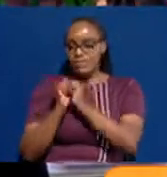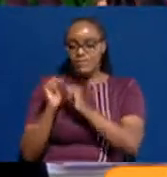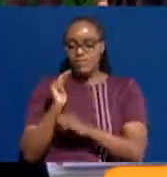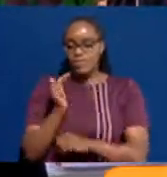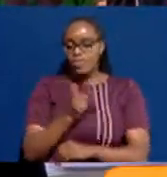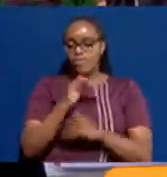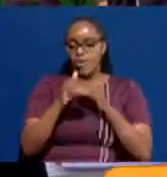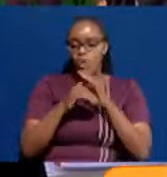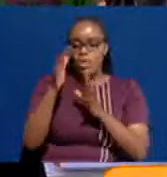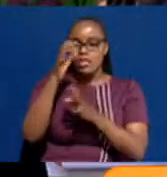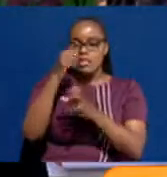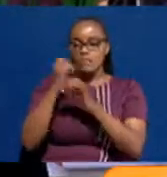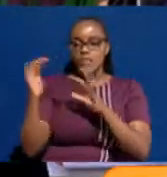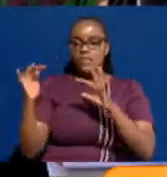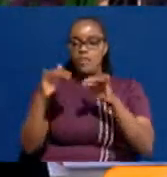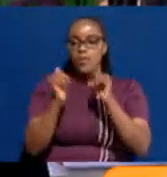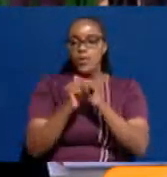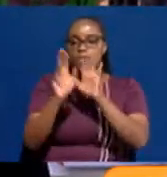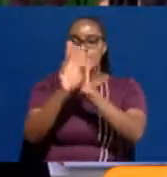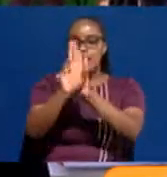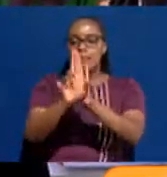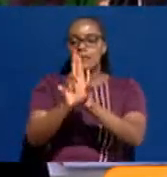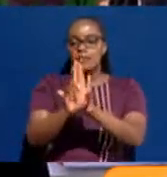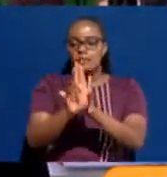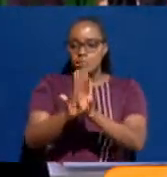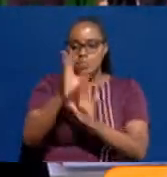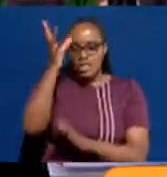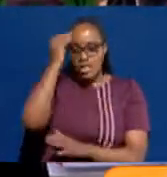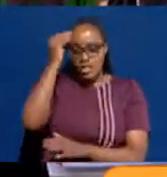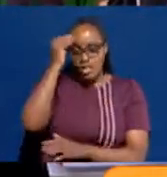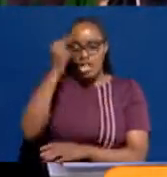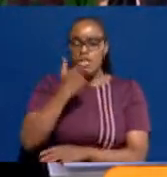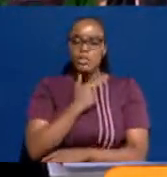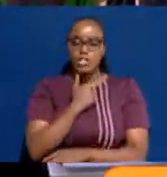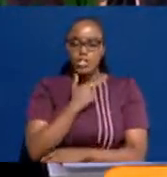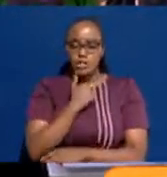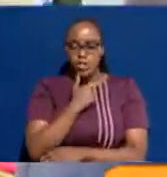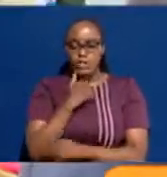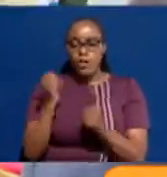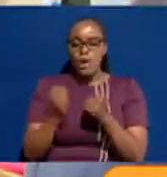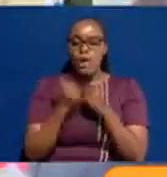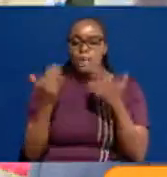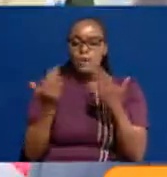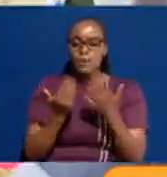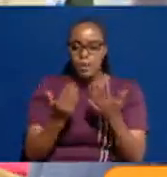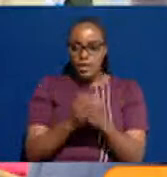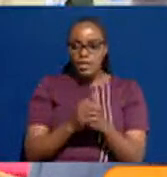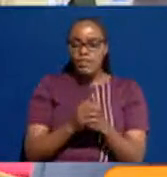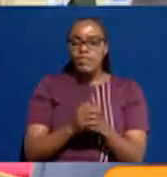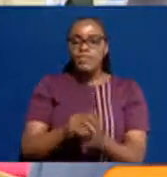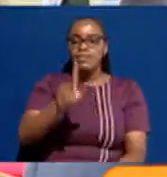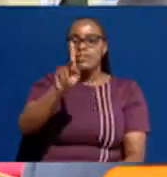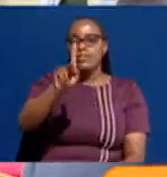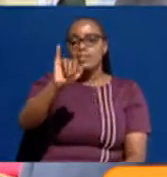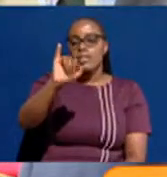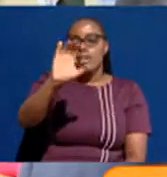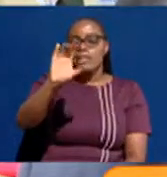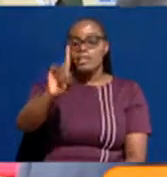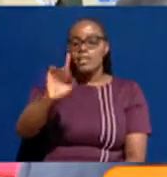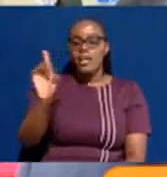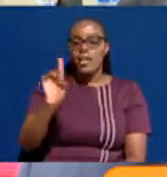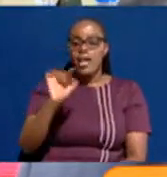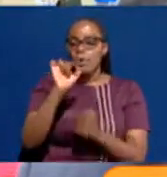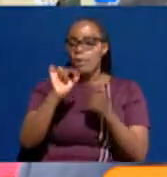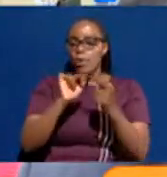stakeholders forum bringing together representatives of education unions held at the Kenya Institute of Special Education in Nairobi